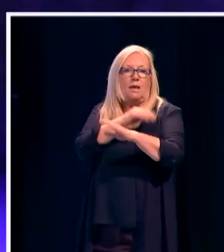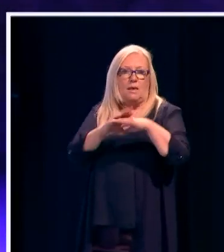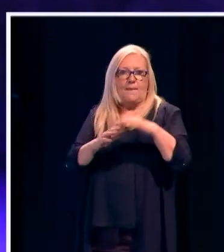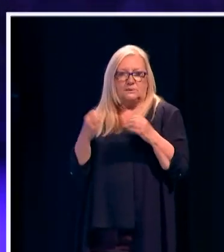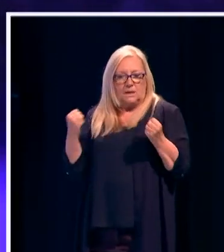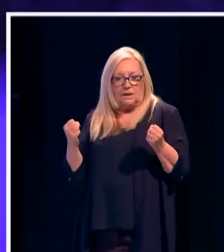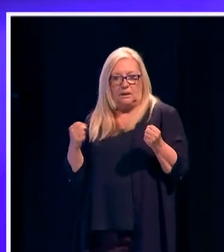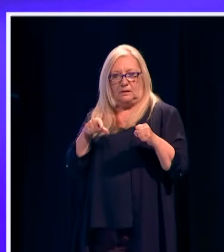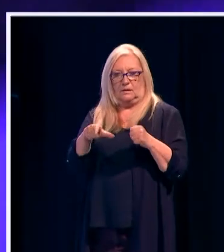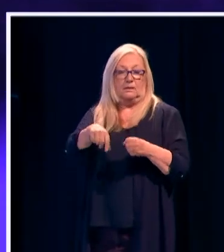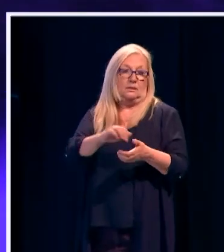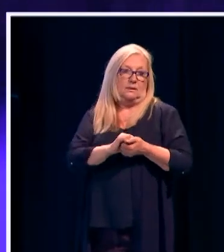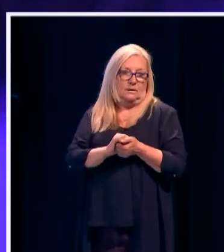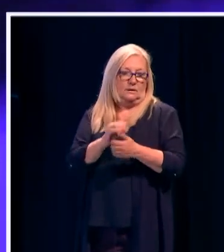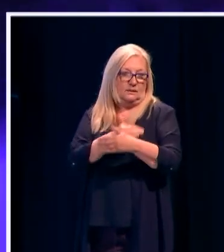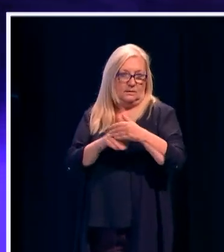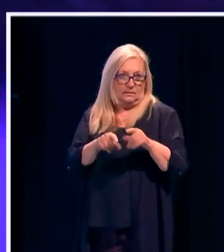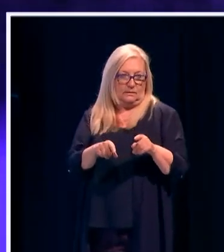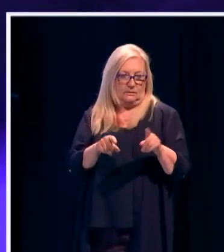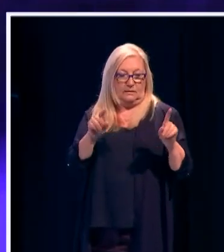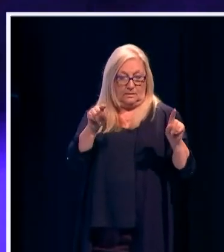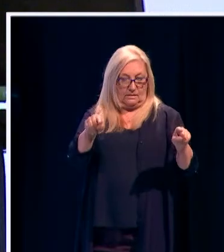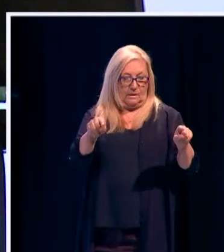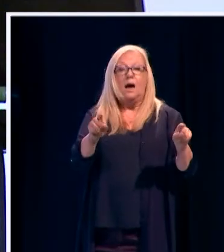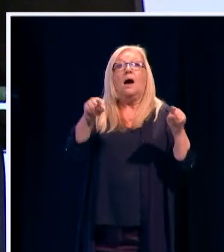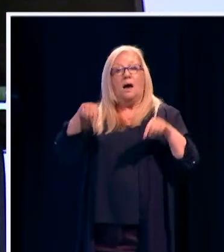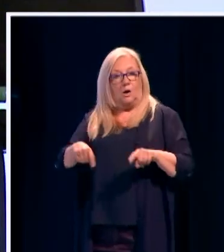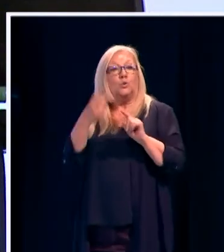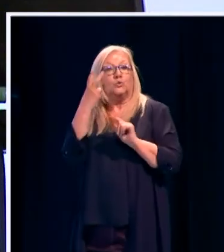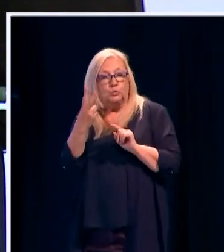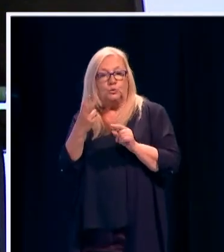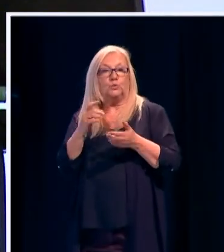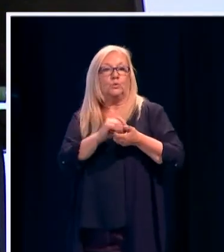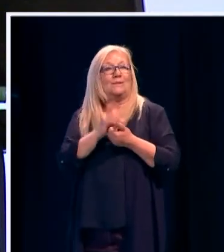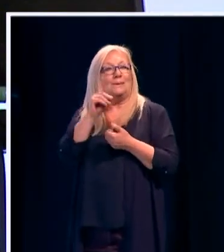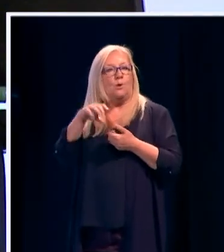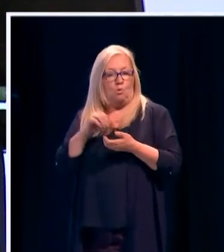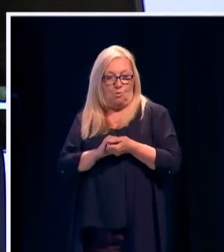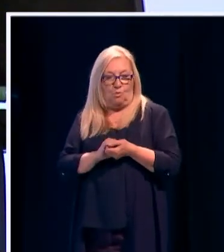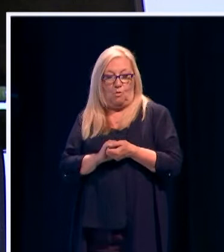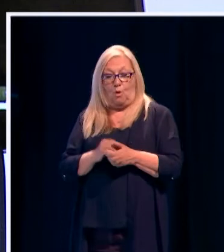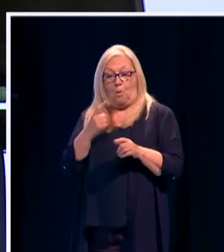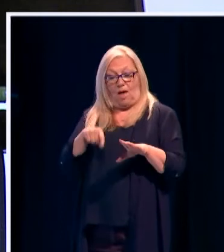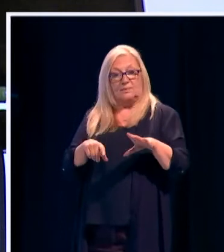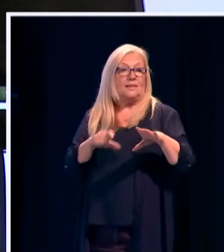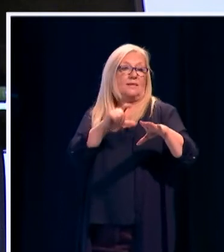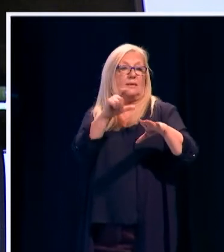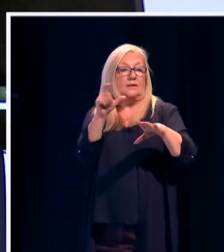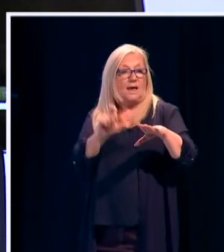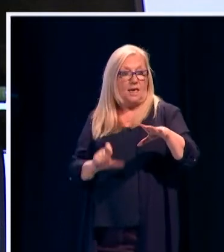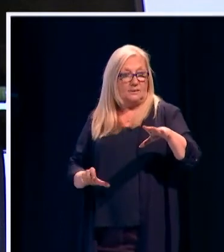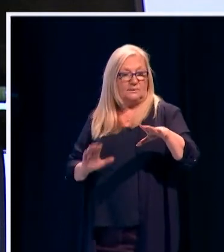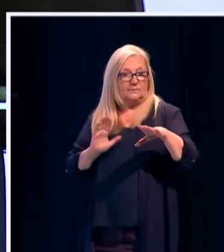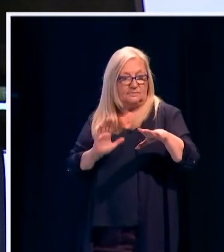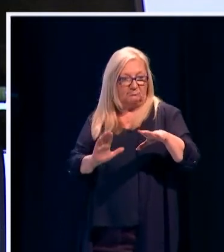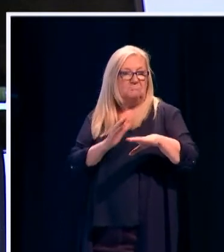DPOs. And then we have 2 DPOs. One is the Association of the Italian